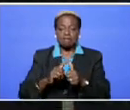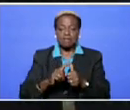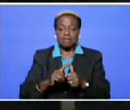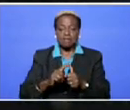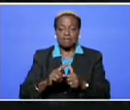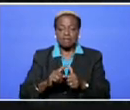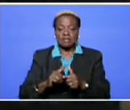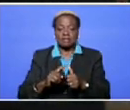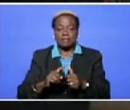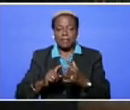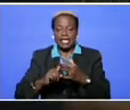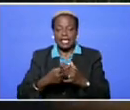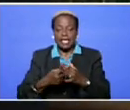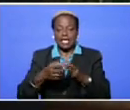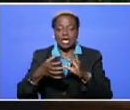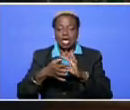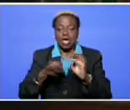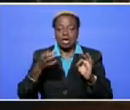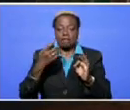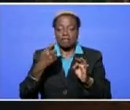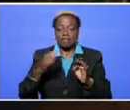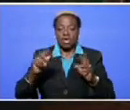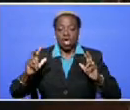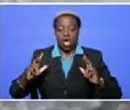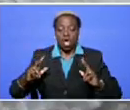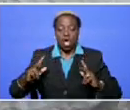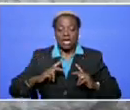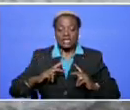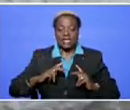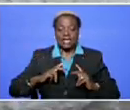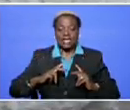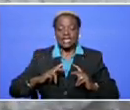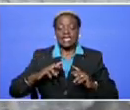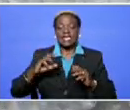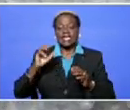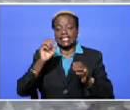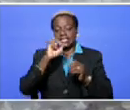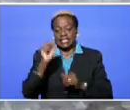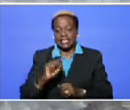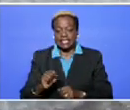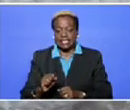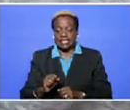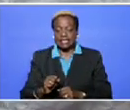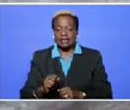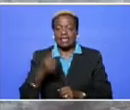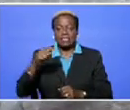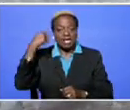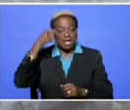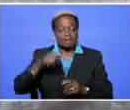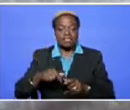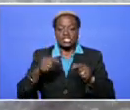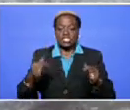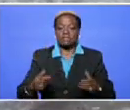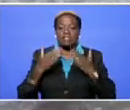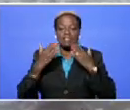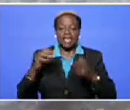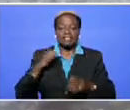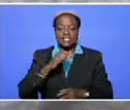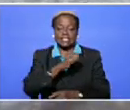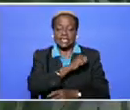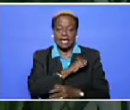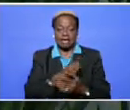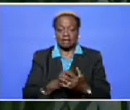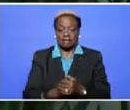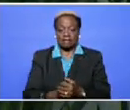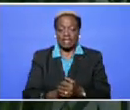Hospitals Authority. The Governor General thanked the staff for their work in changing the stigma surrounding mental health. It is